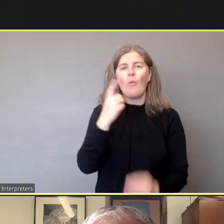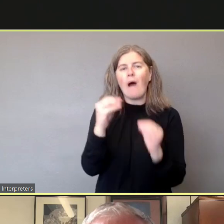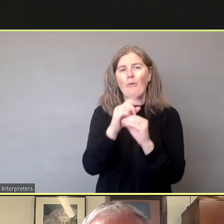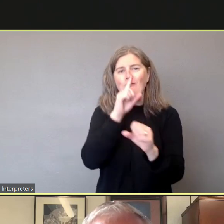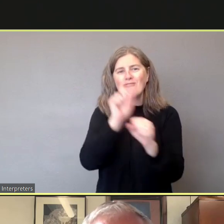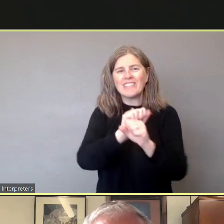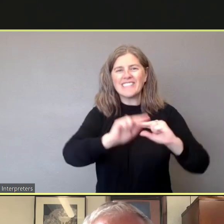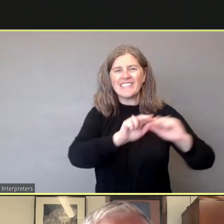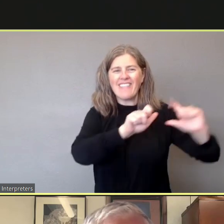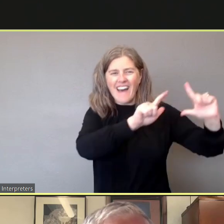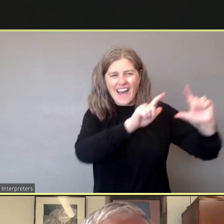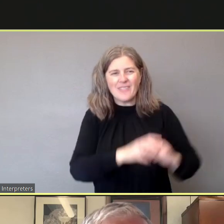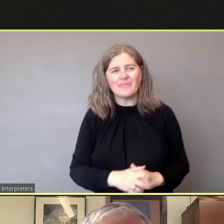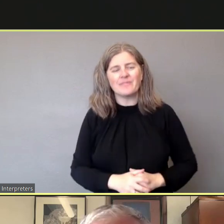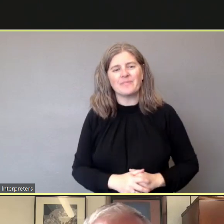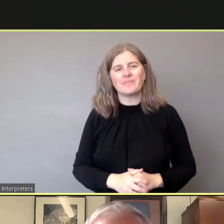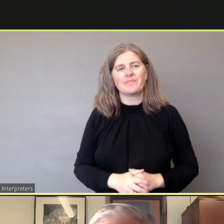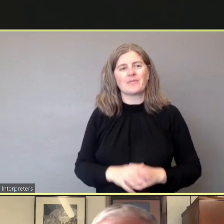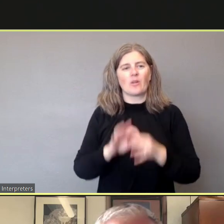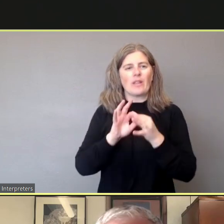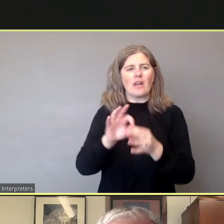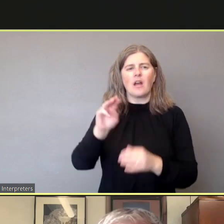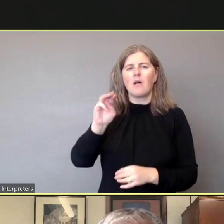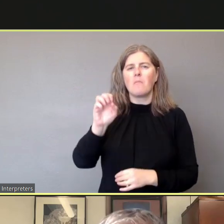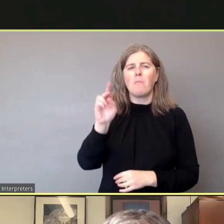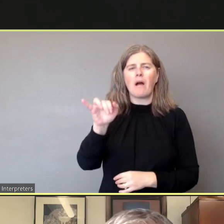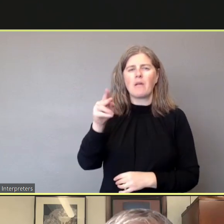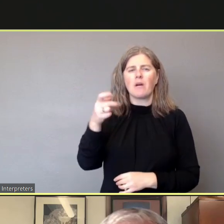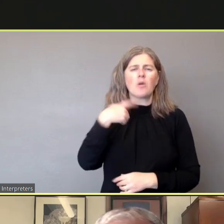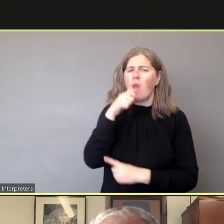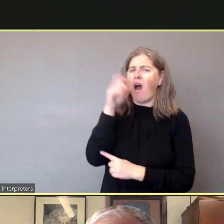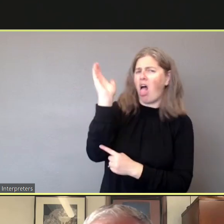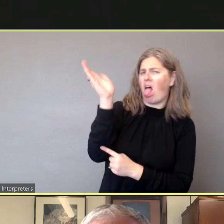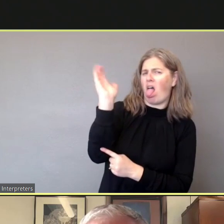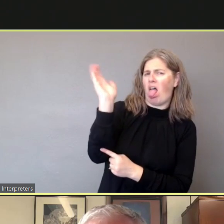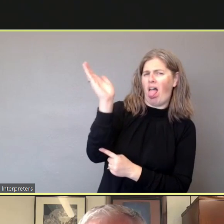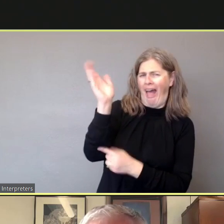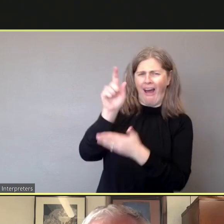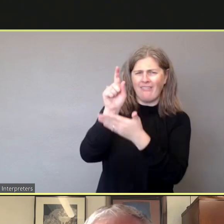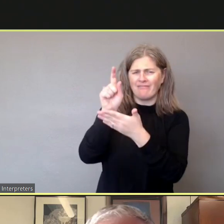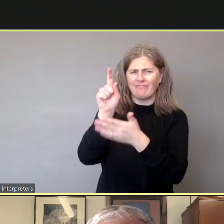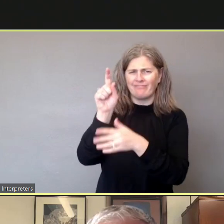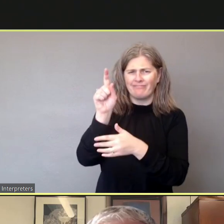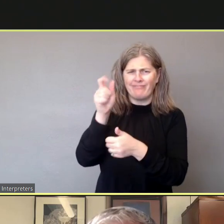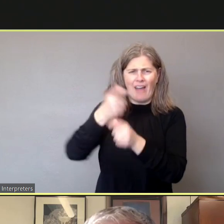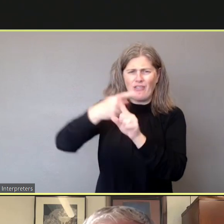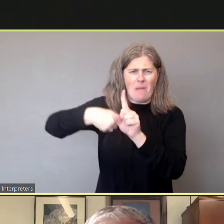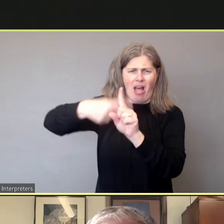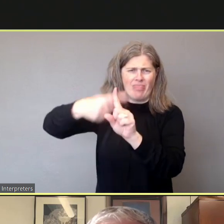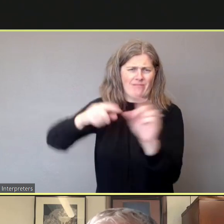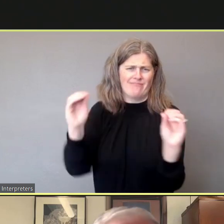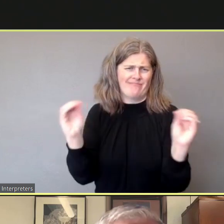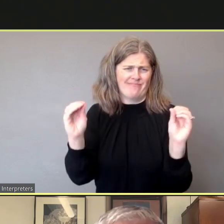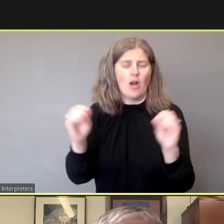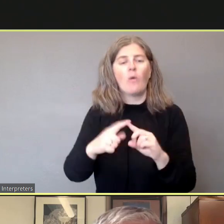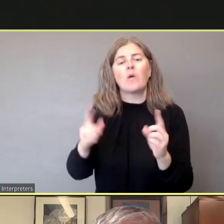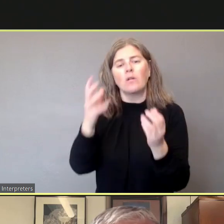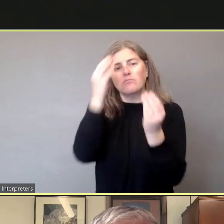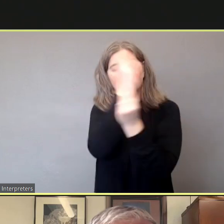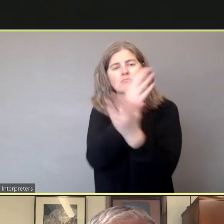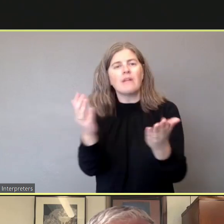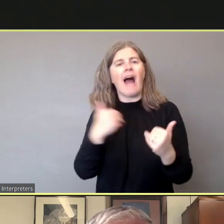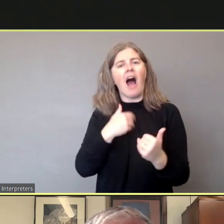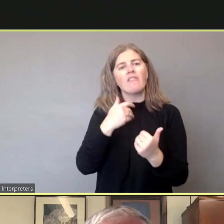slide, and that is on monkeypox. We're not going to be presenting on monkeypox every month on this, but we wanted you to have